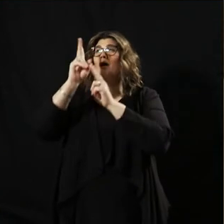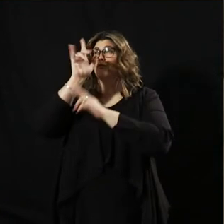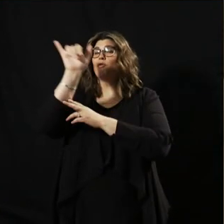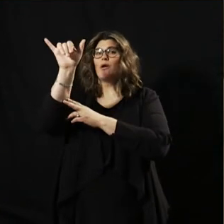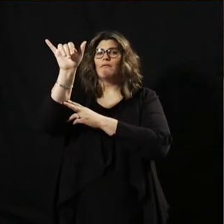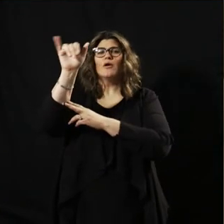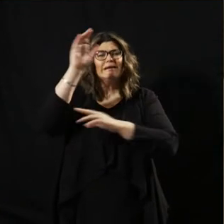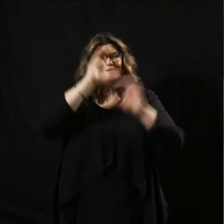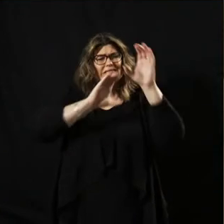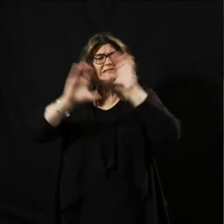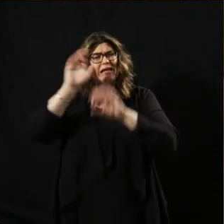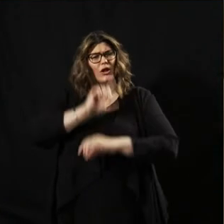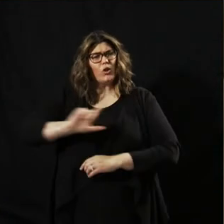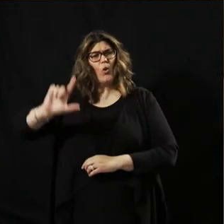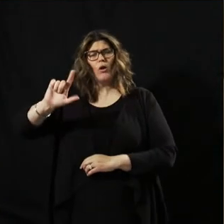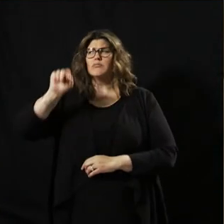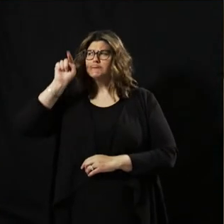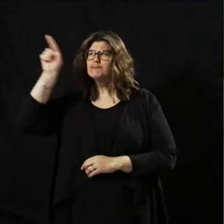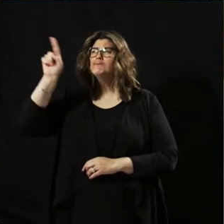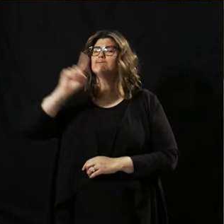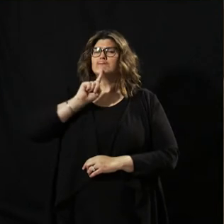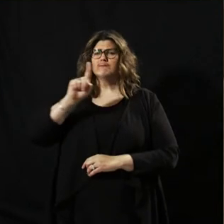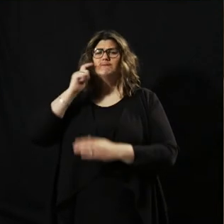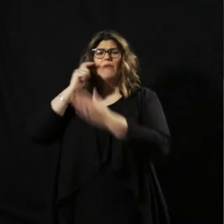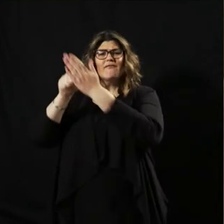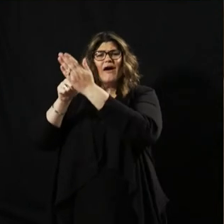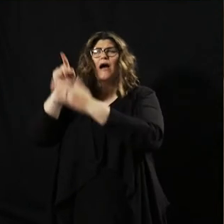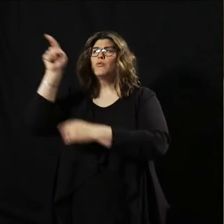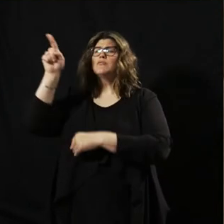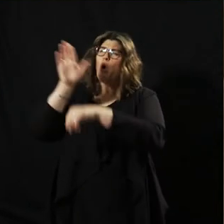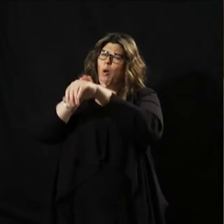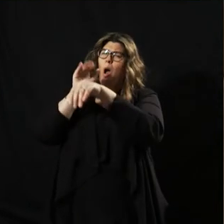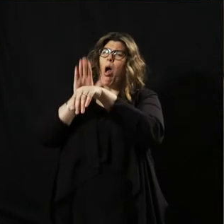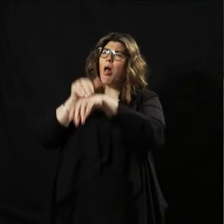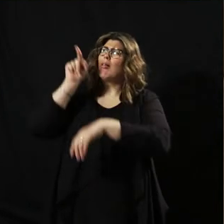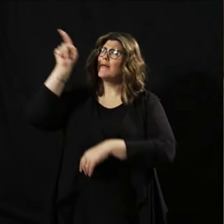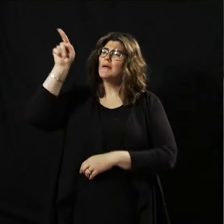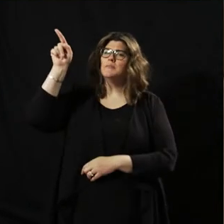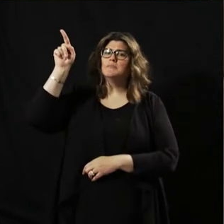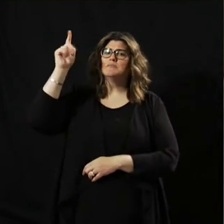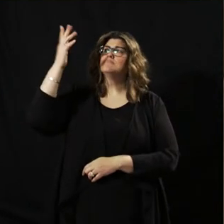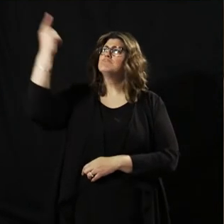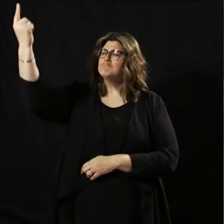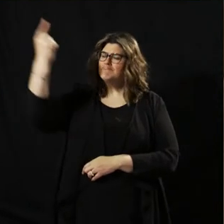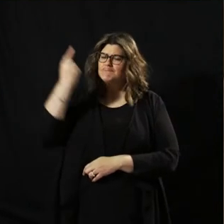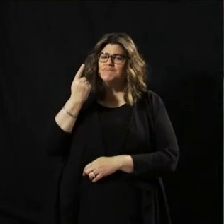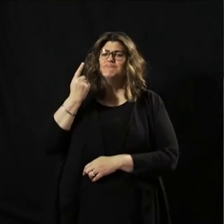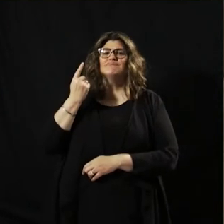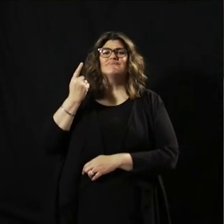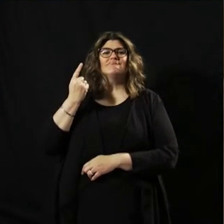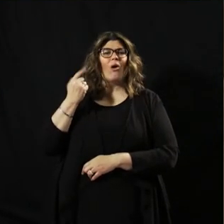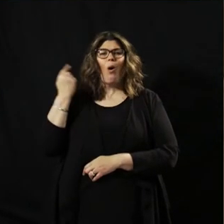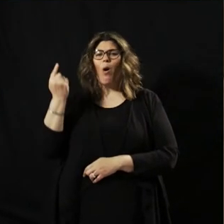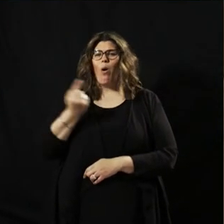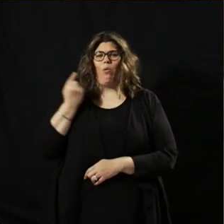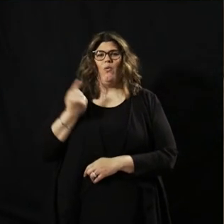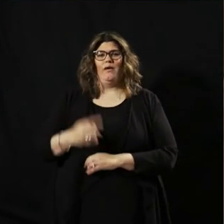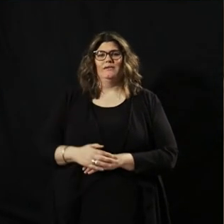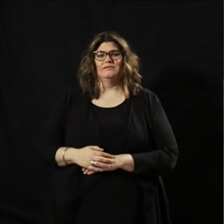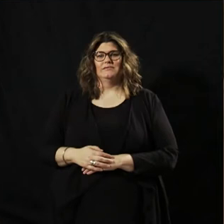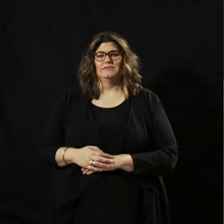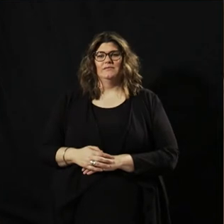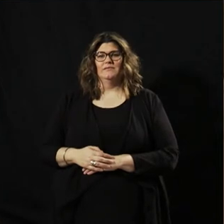Seek the Lord while he may be found. Call him while he is near. Let the